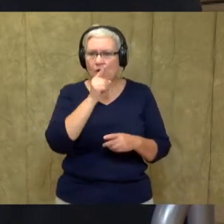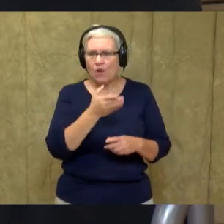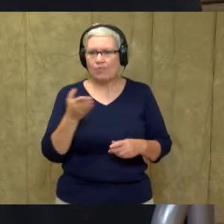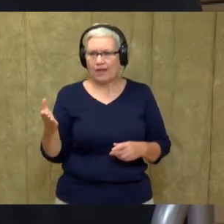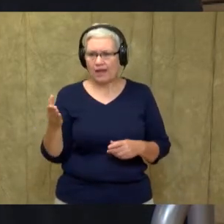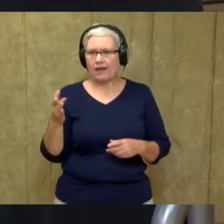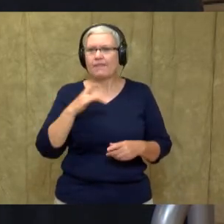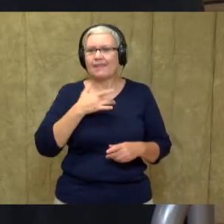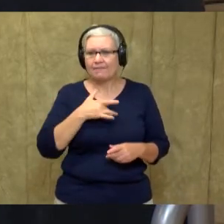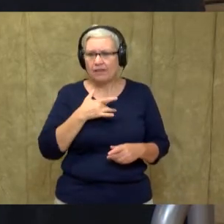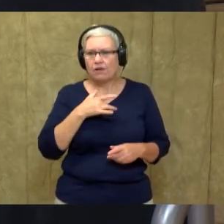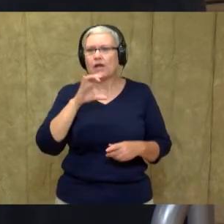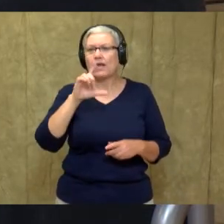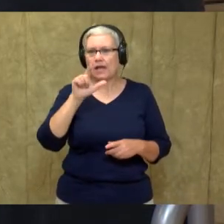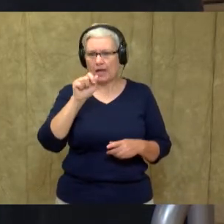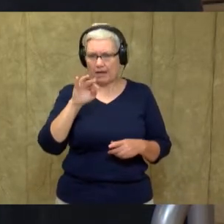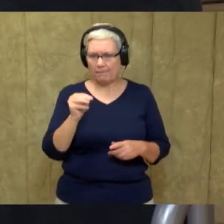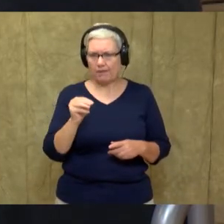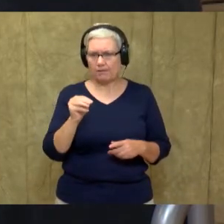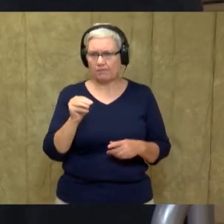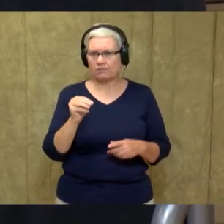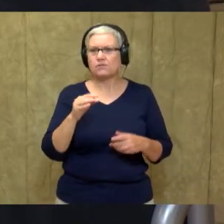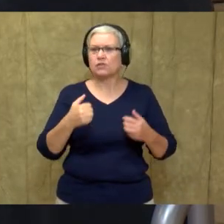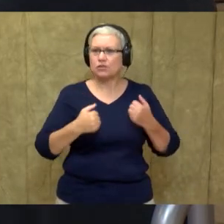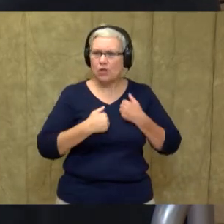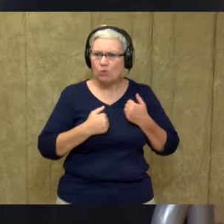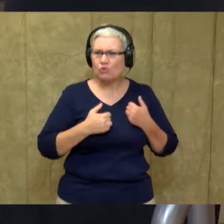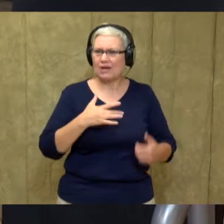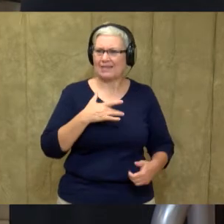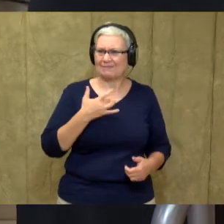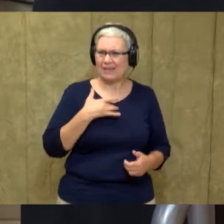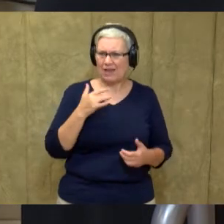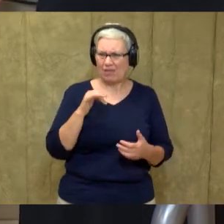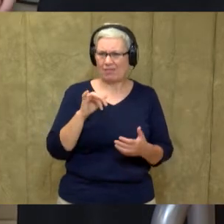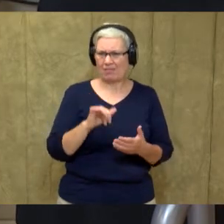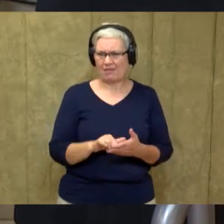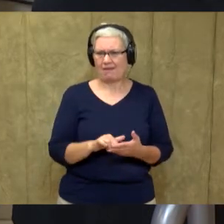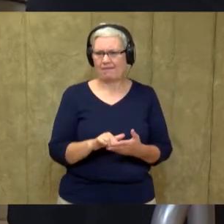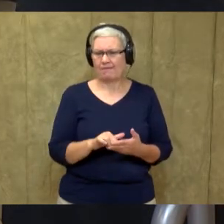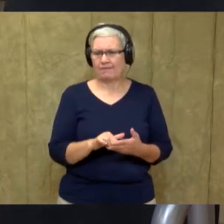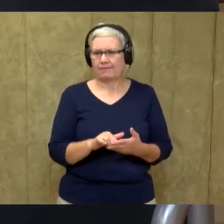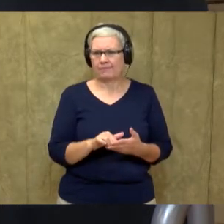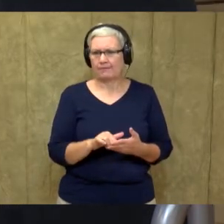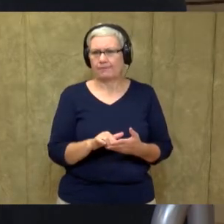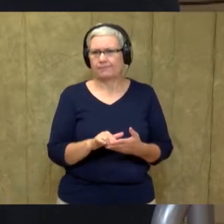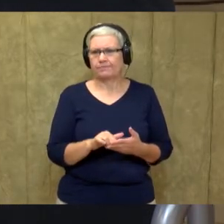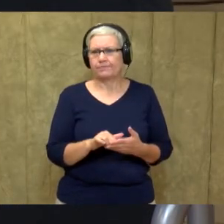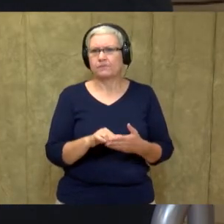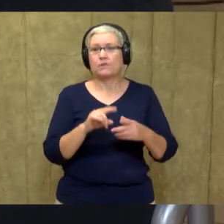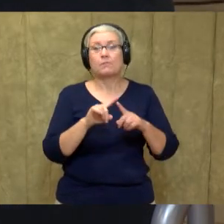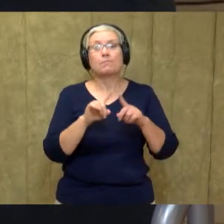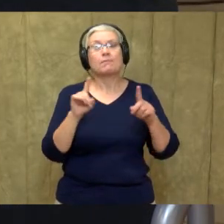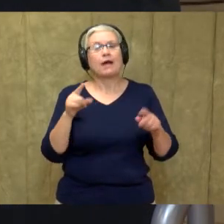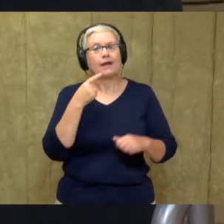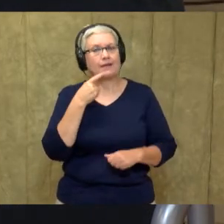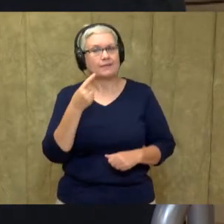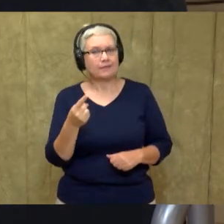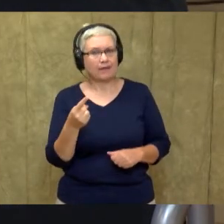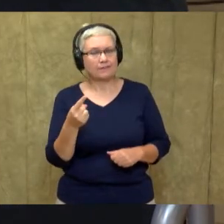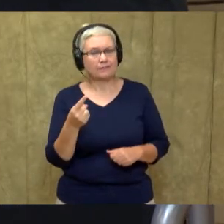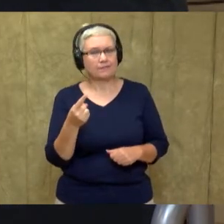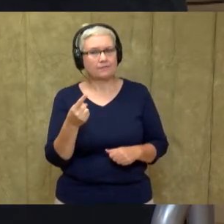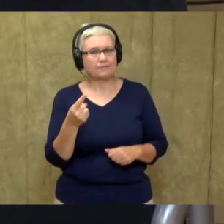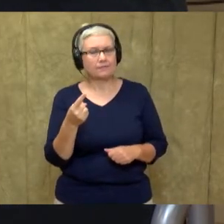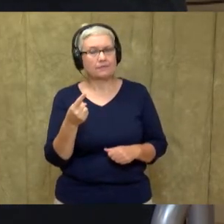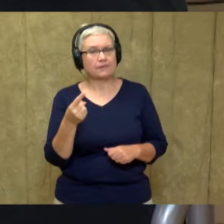people who have experienced it, especially the American soldier here. He's focusing on American soldiers, but he also gives